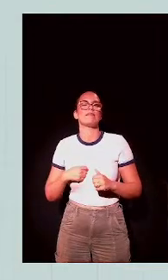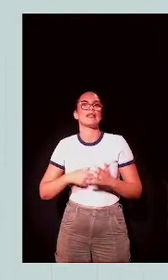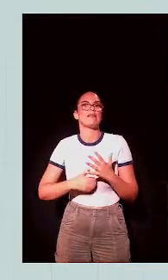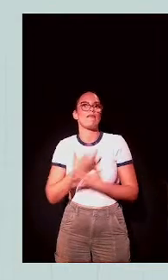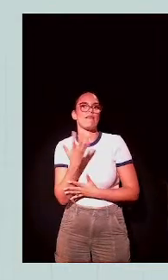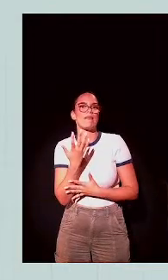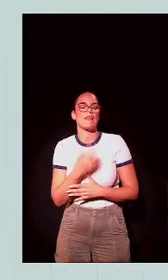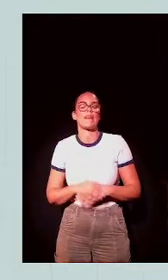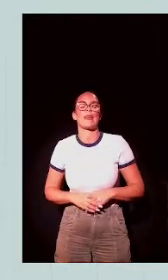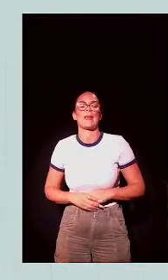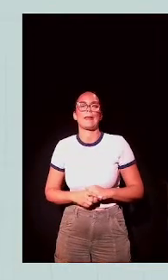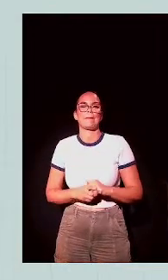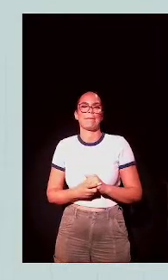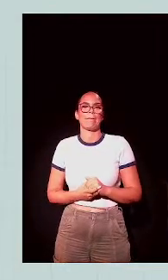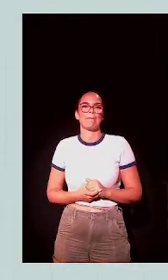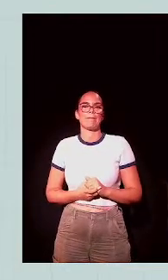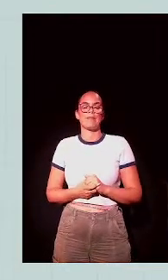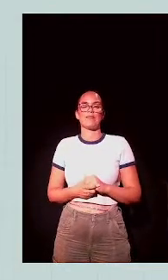things.